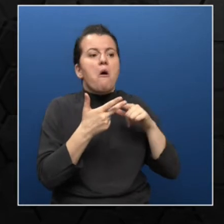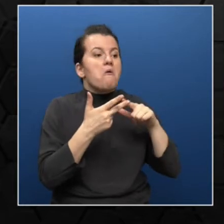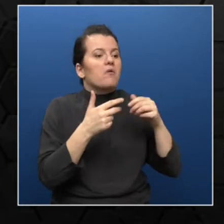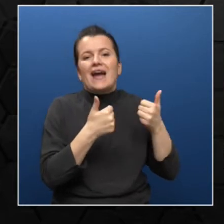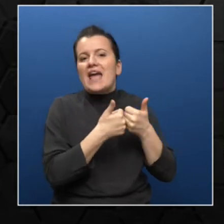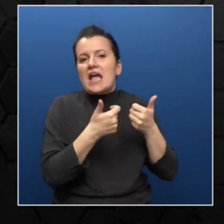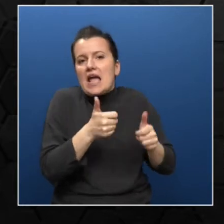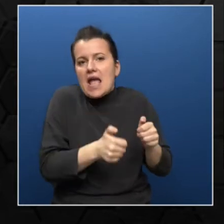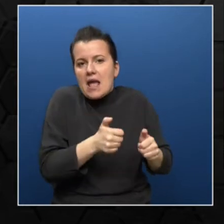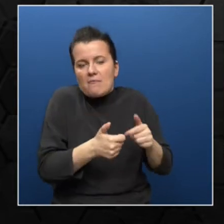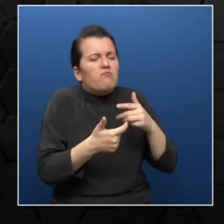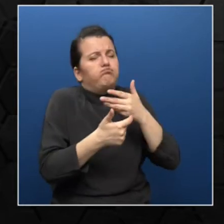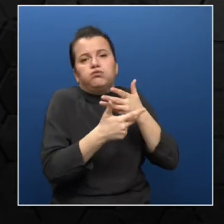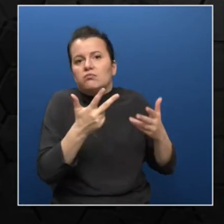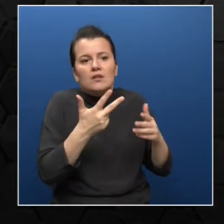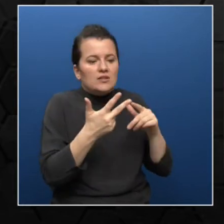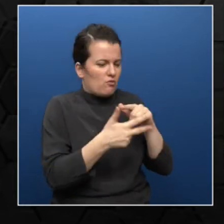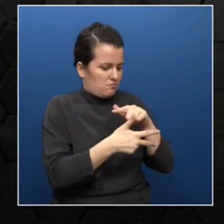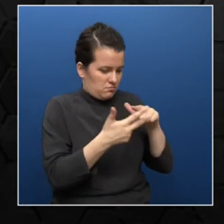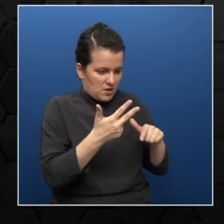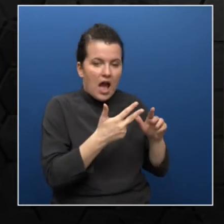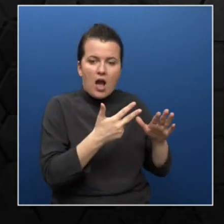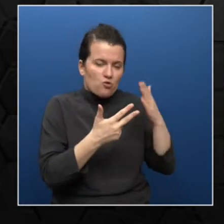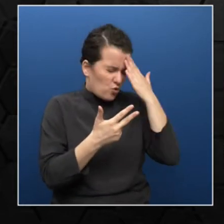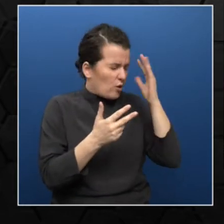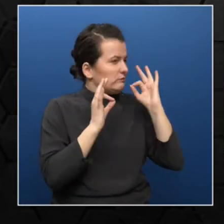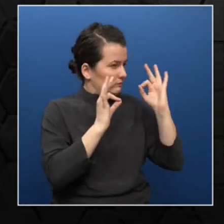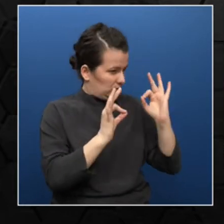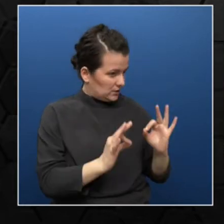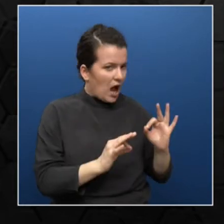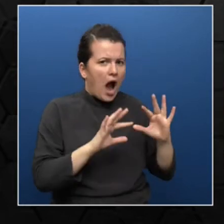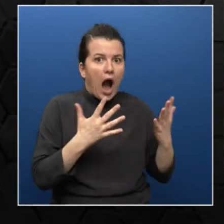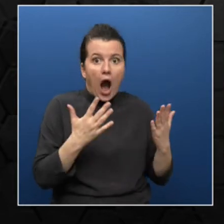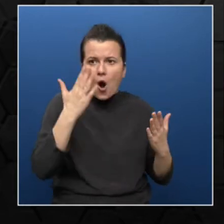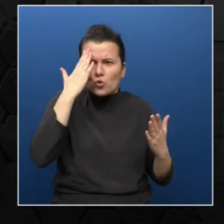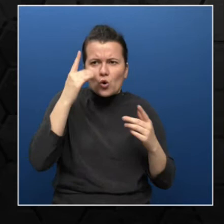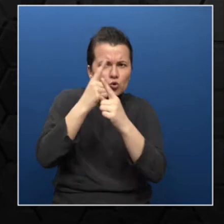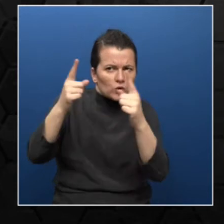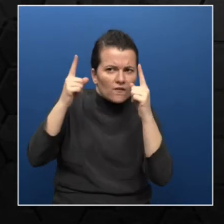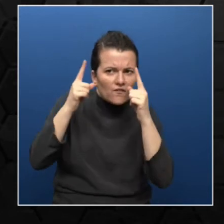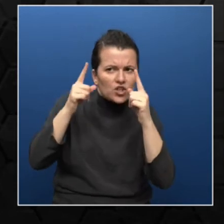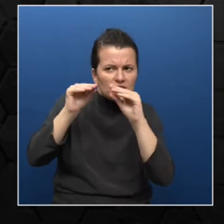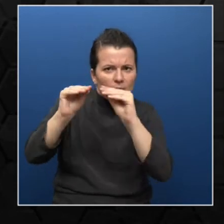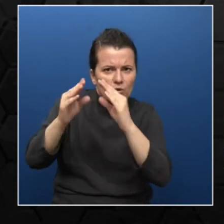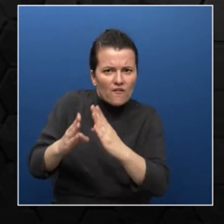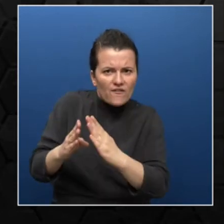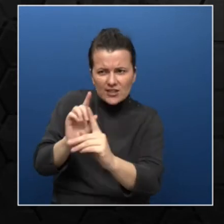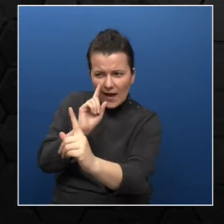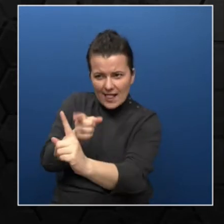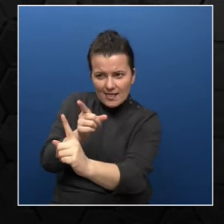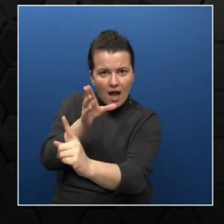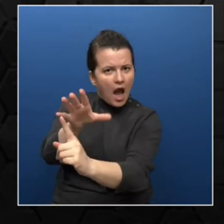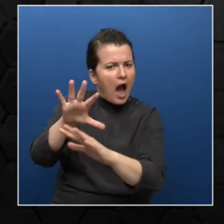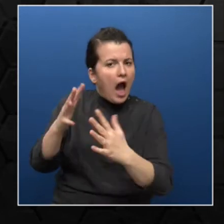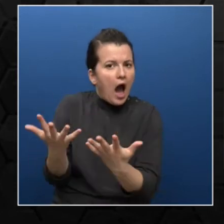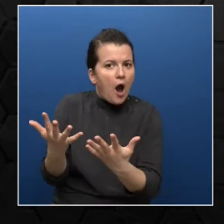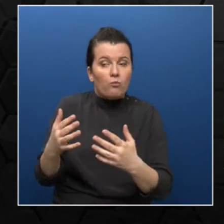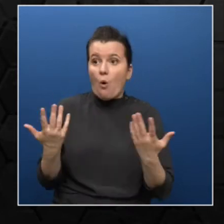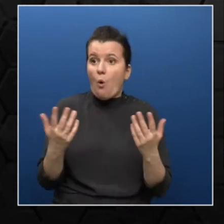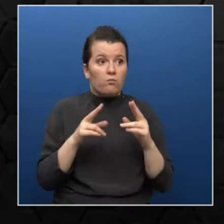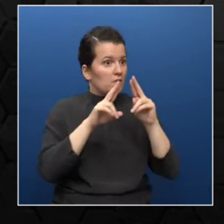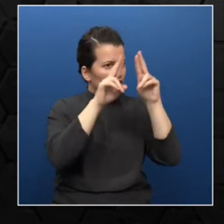how do I approach a specific professor from a specific university? And how to collaborate with people when coming to, international research